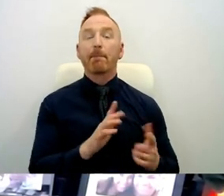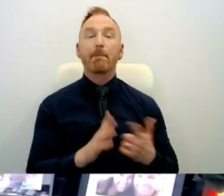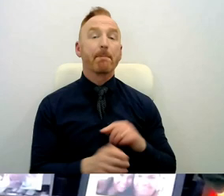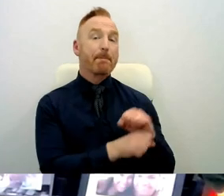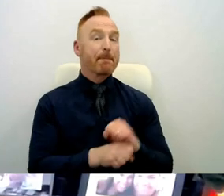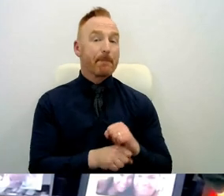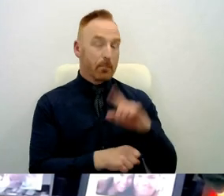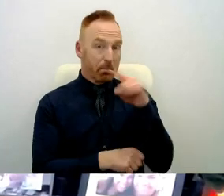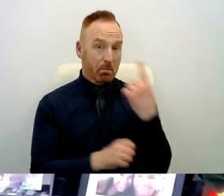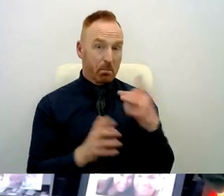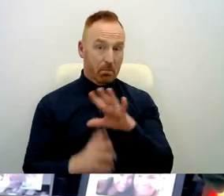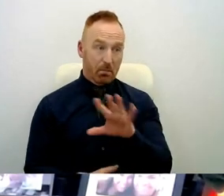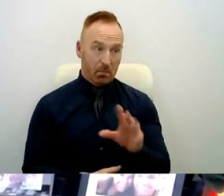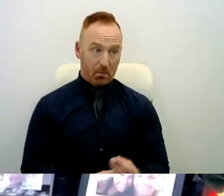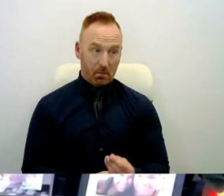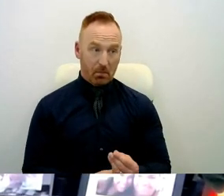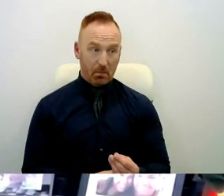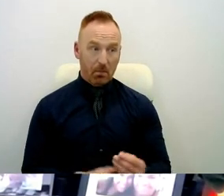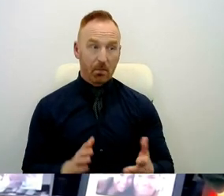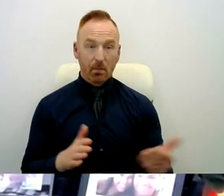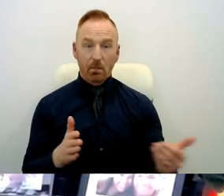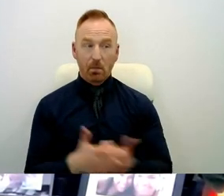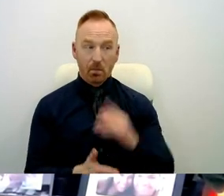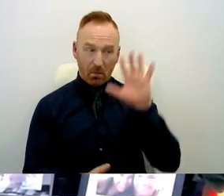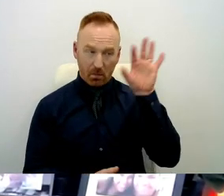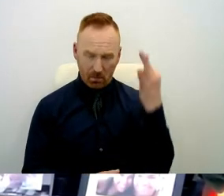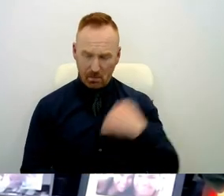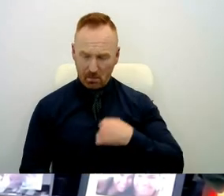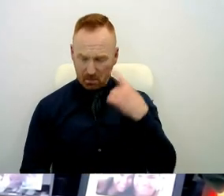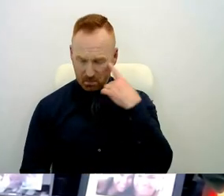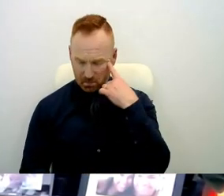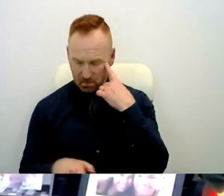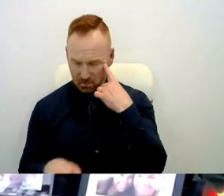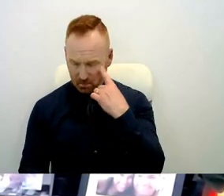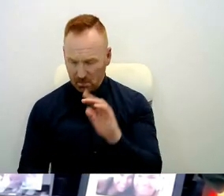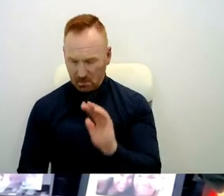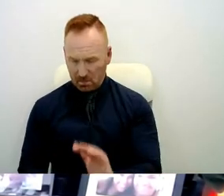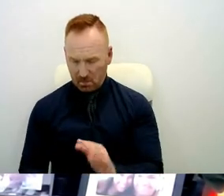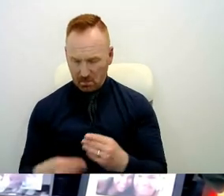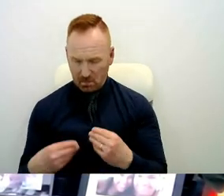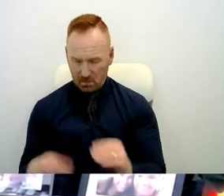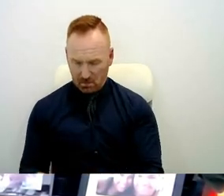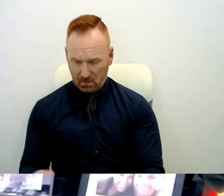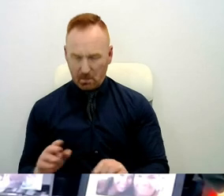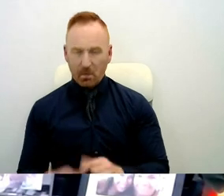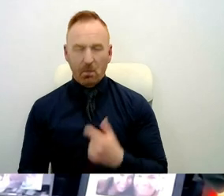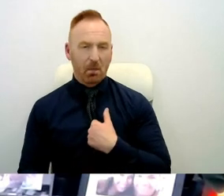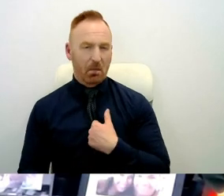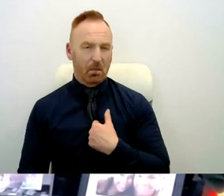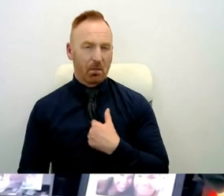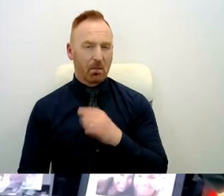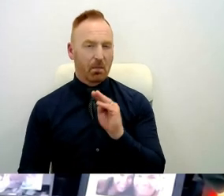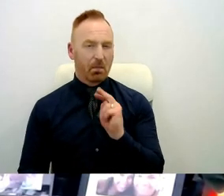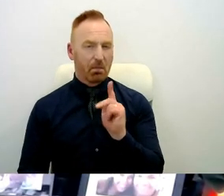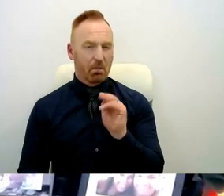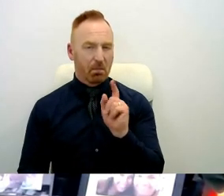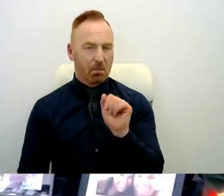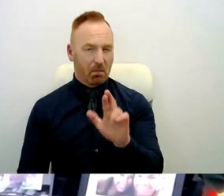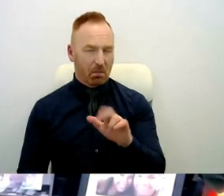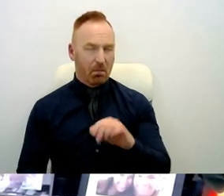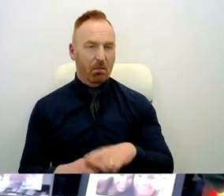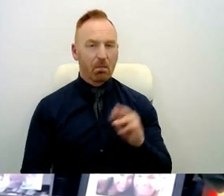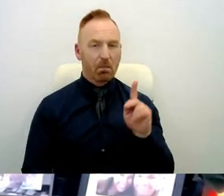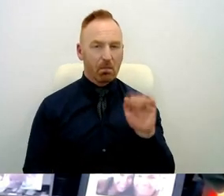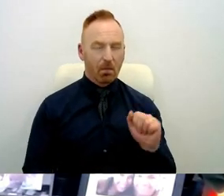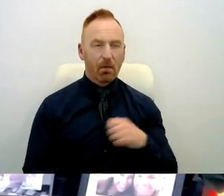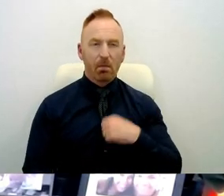enslaved Black African in New France is the sale of a child from either Madagascar or Guinea. In 1629, the child,